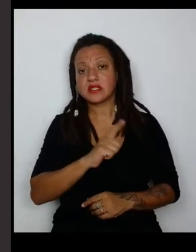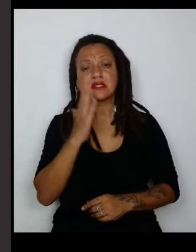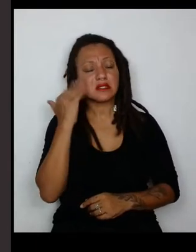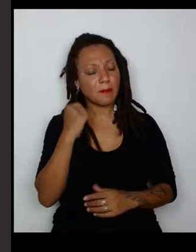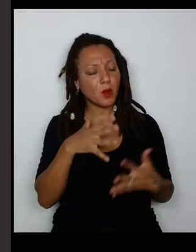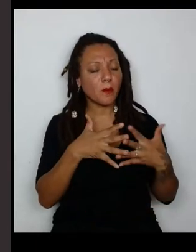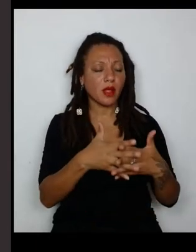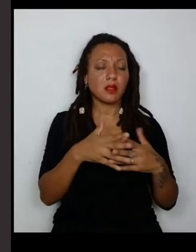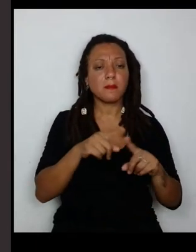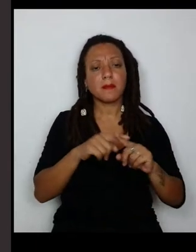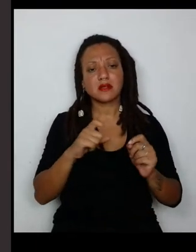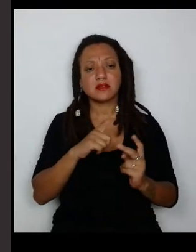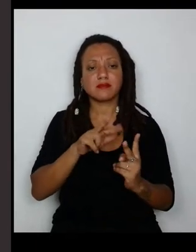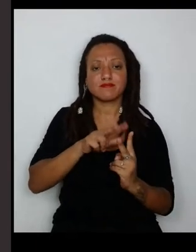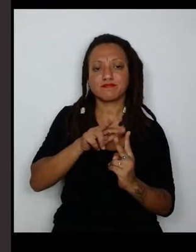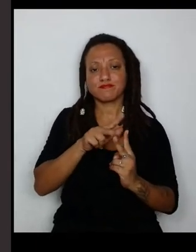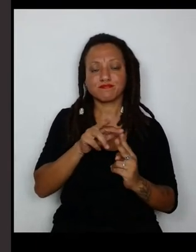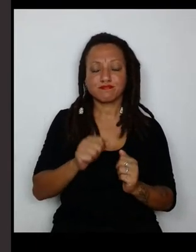inaudib